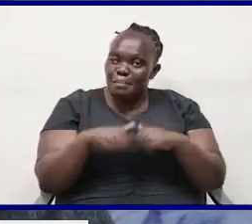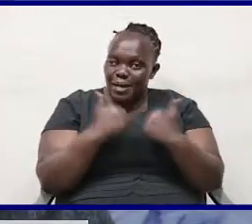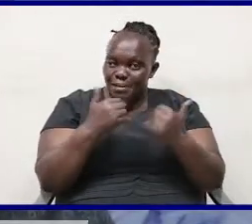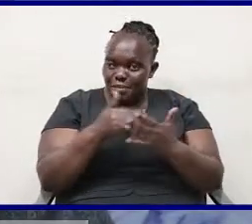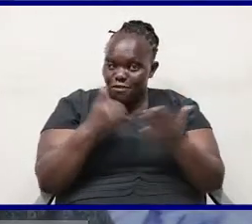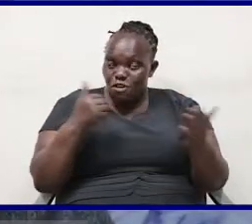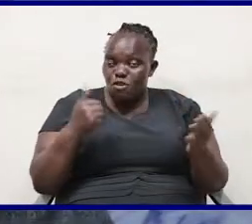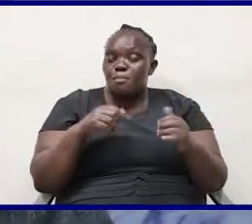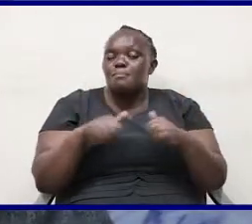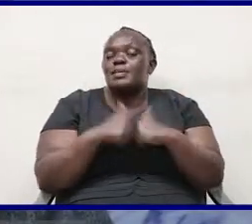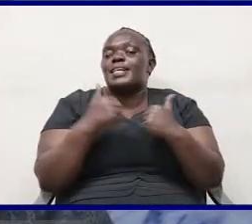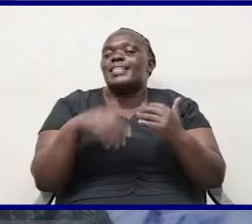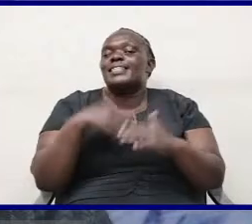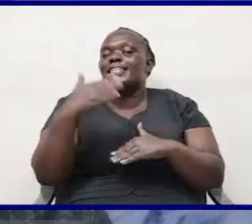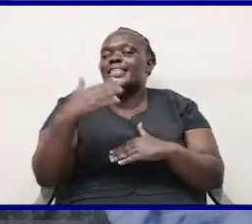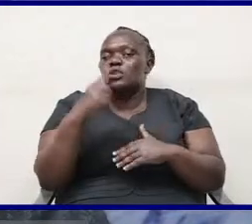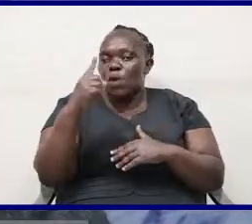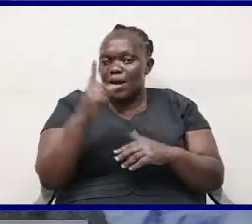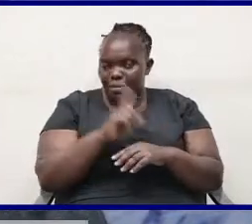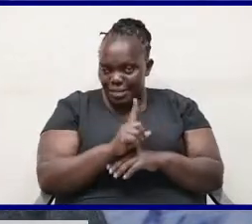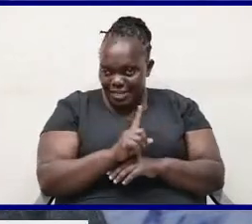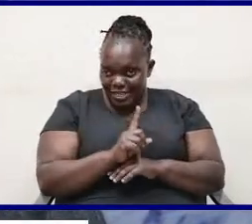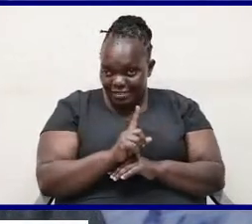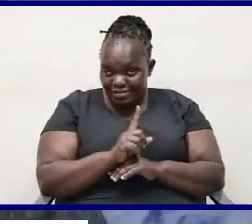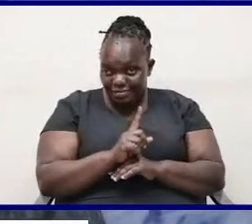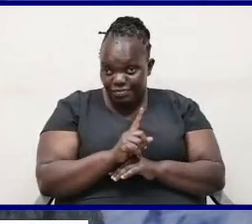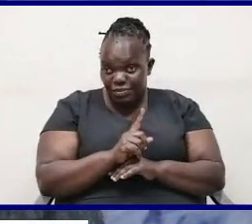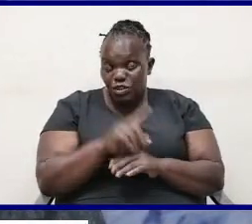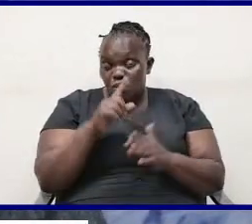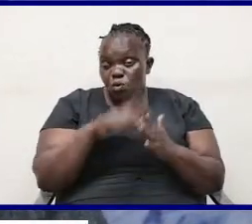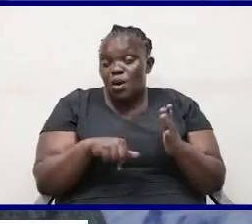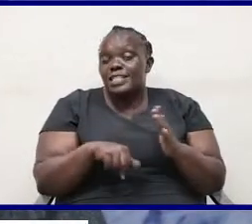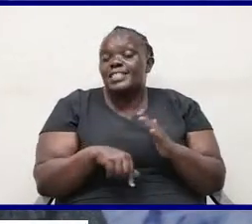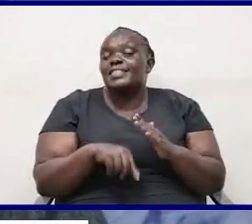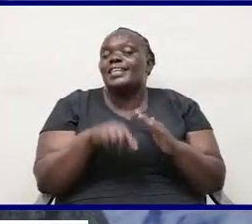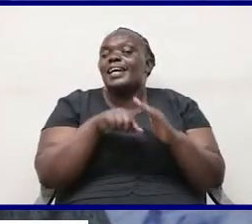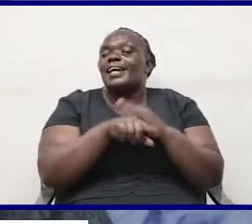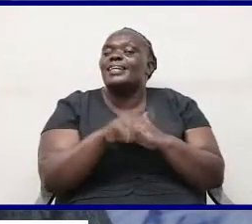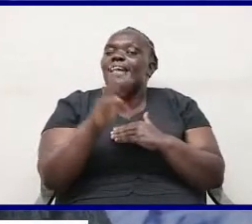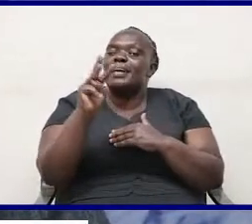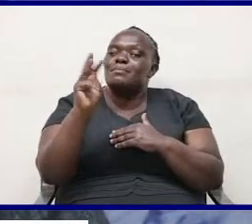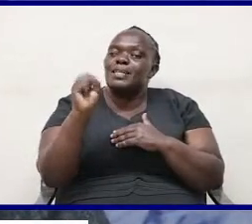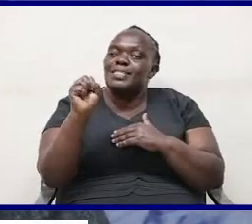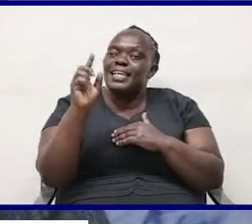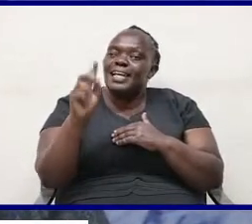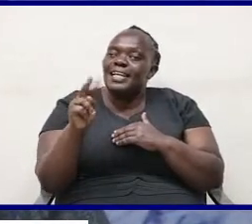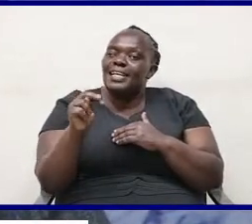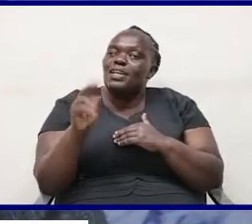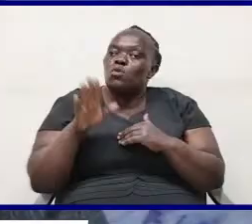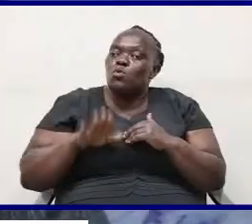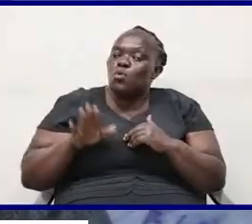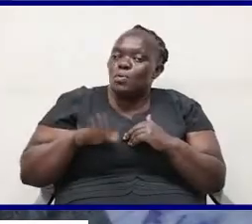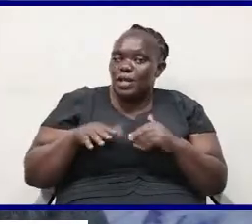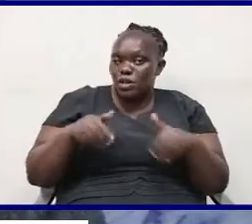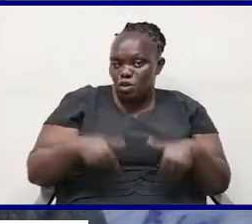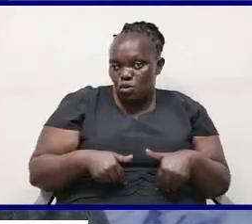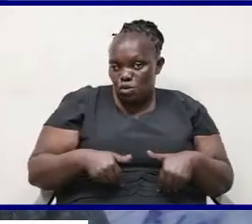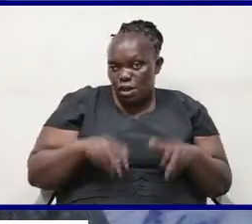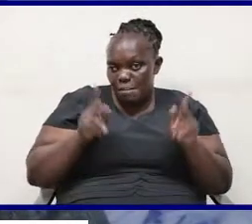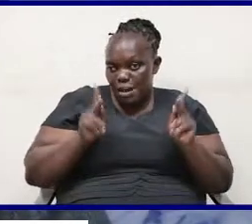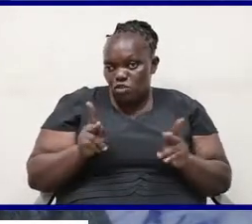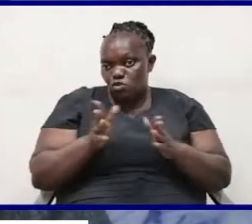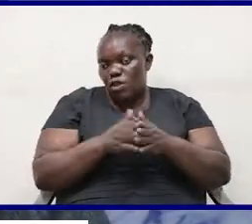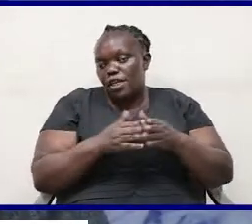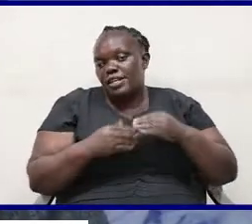take that short break in the next 1 minute or so, so what is the entry point for MSMEs, the women, the youth, the persons